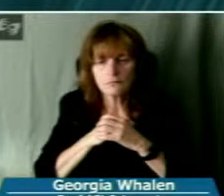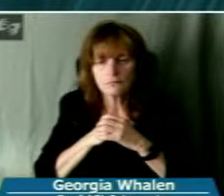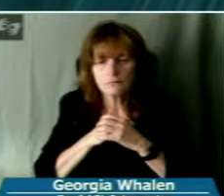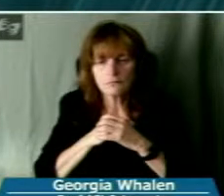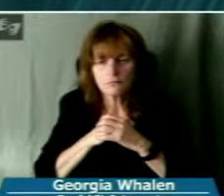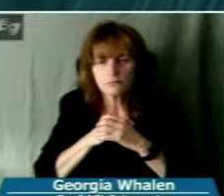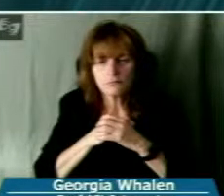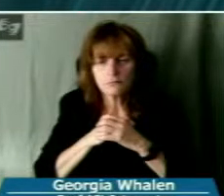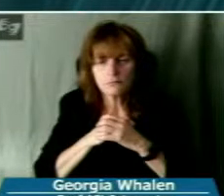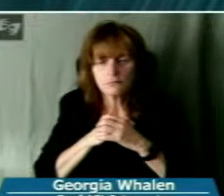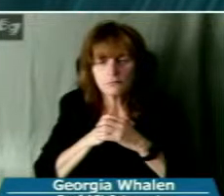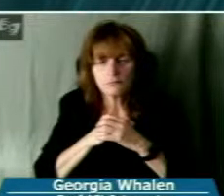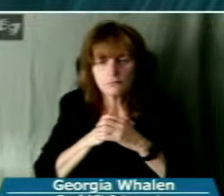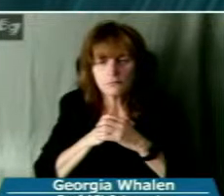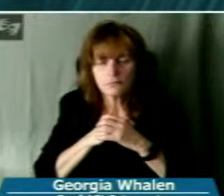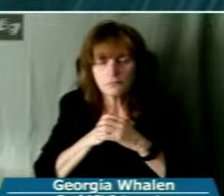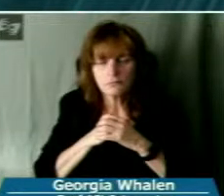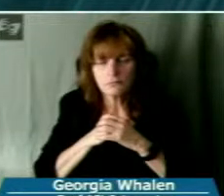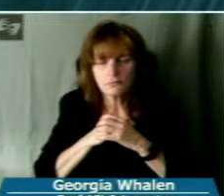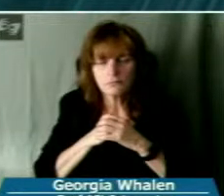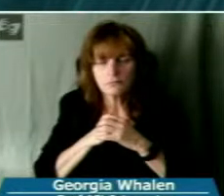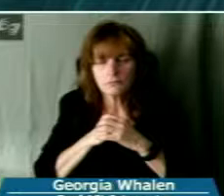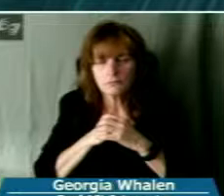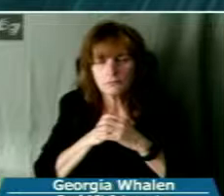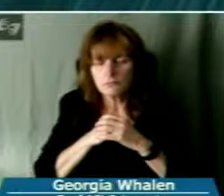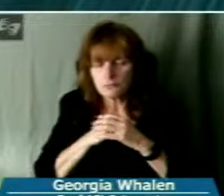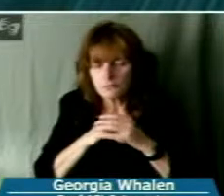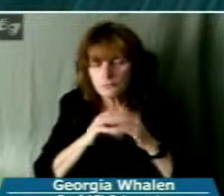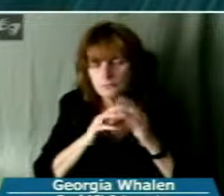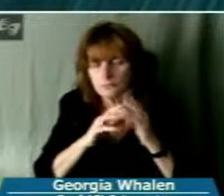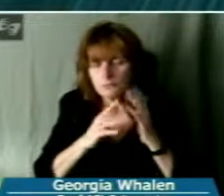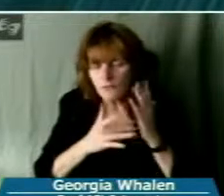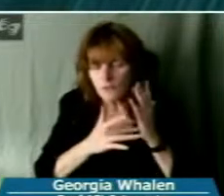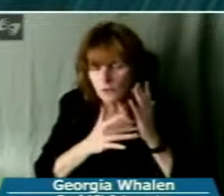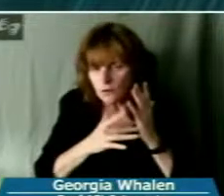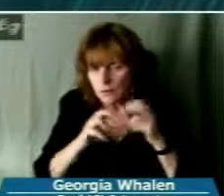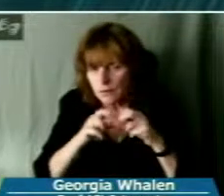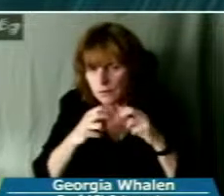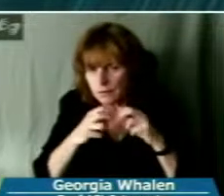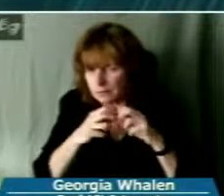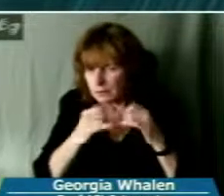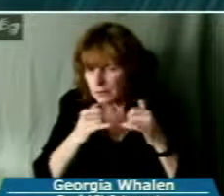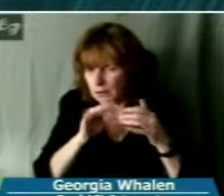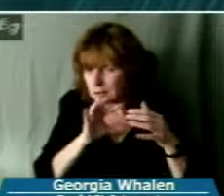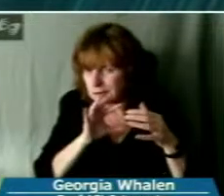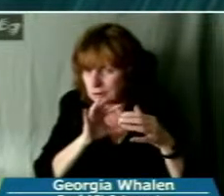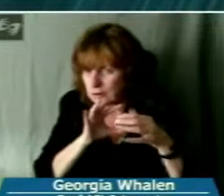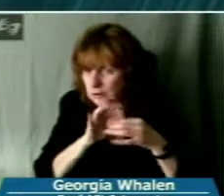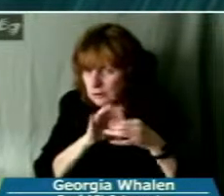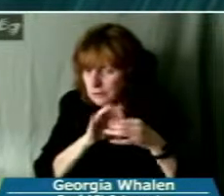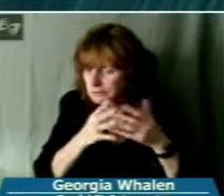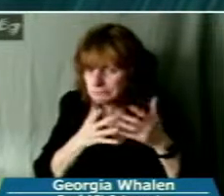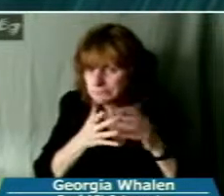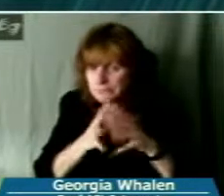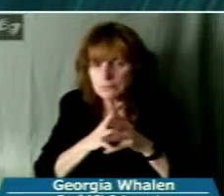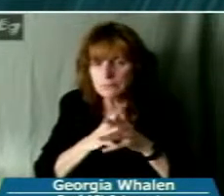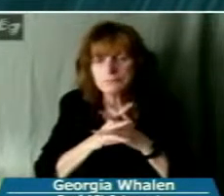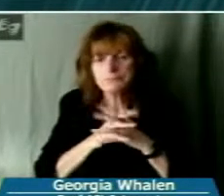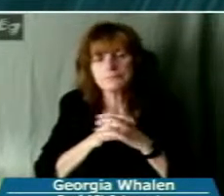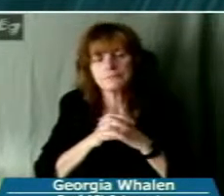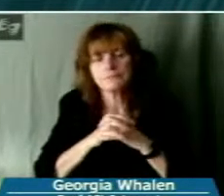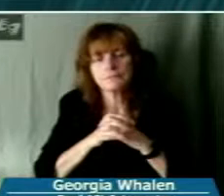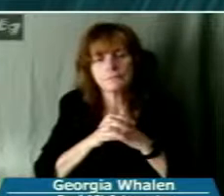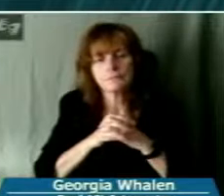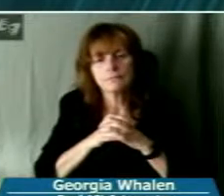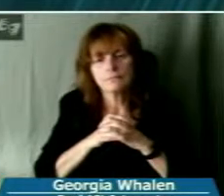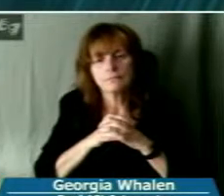office environment, for instance, or how they operate safely within a vehicle, if there's more than one person in a vehicle, the other things are